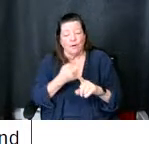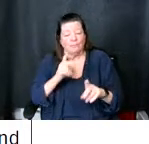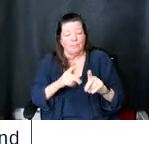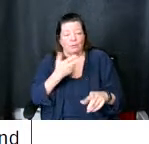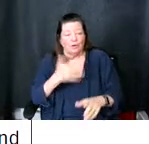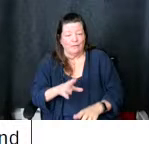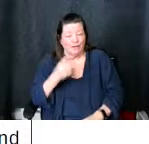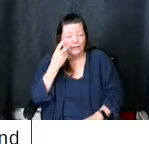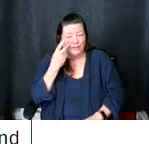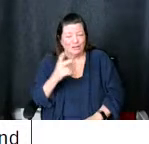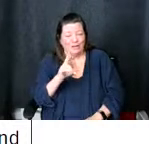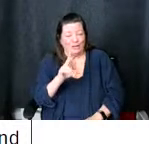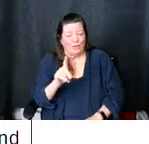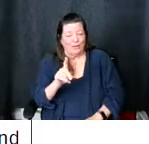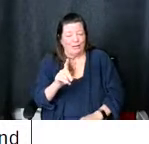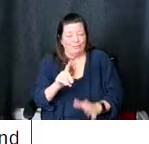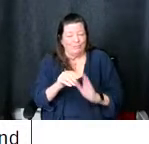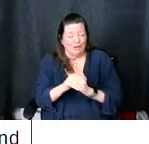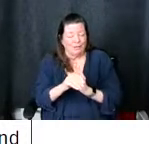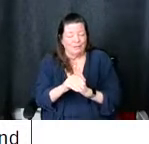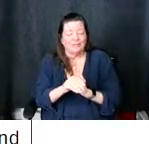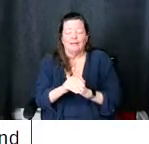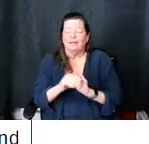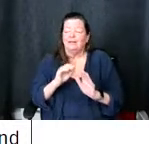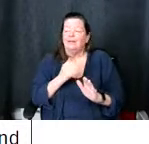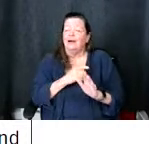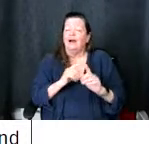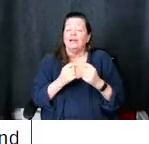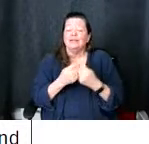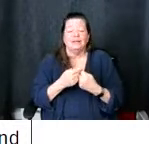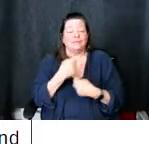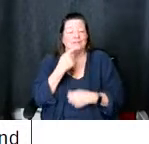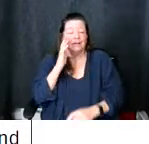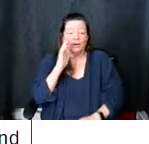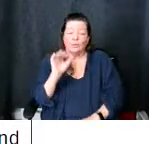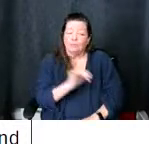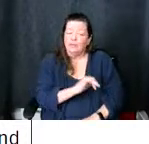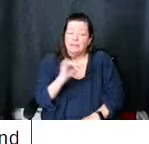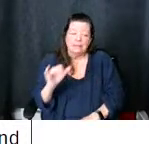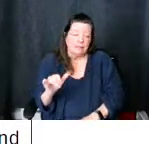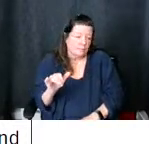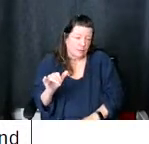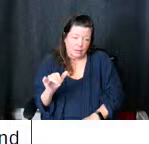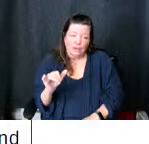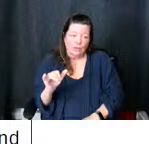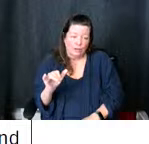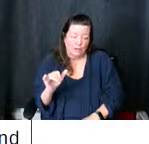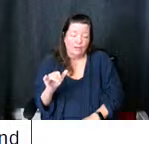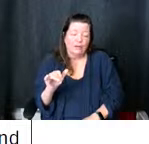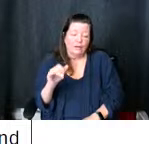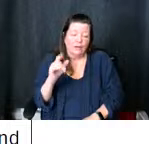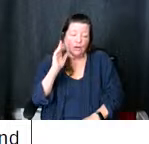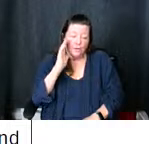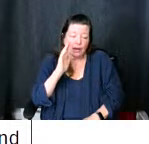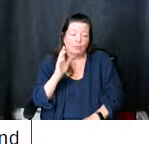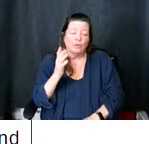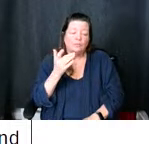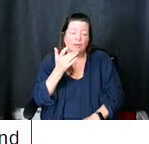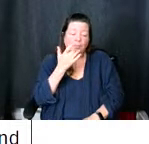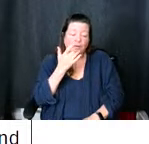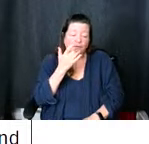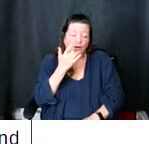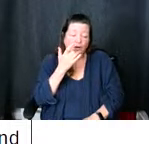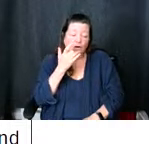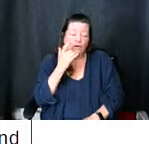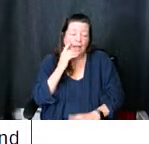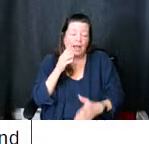shared that there is likely going to be something similar that will be created for the preferred alternative after the record